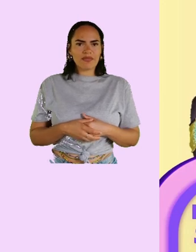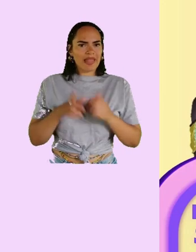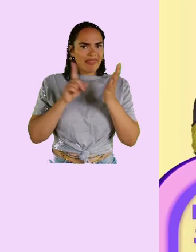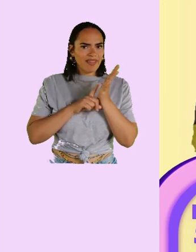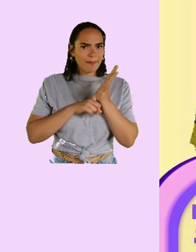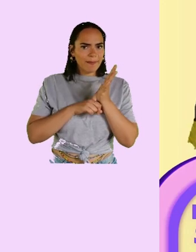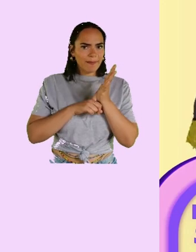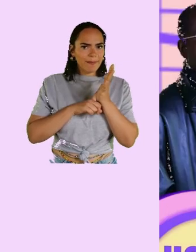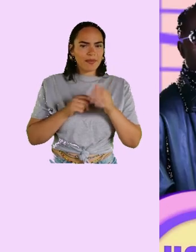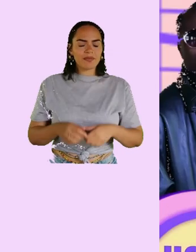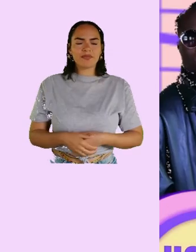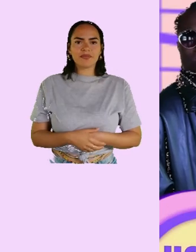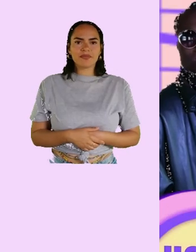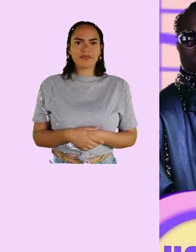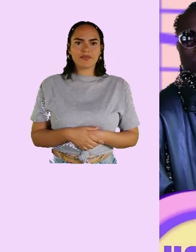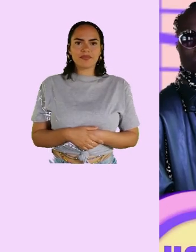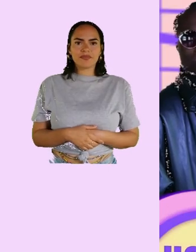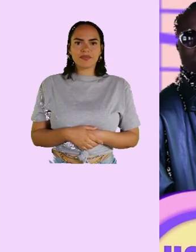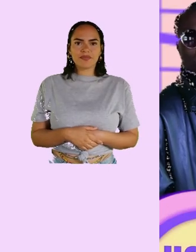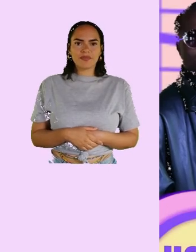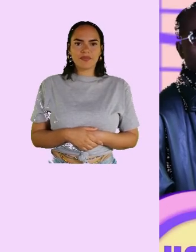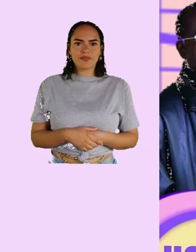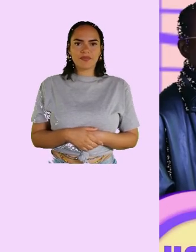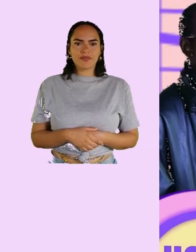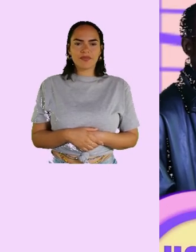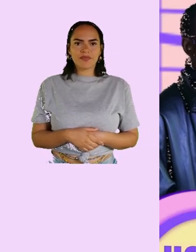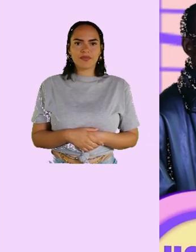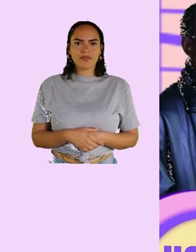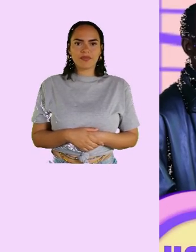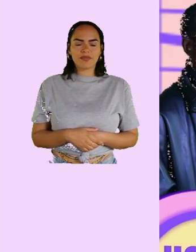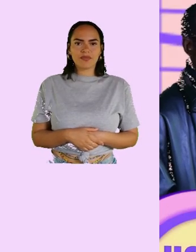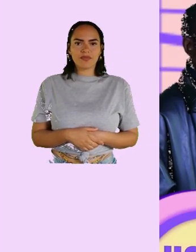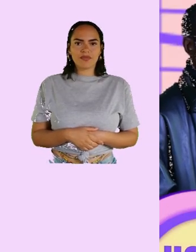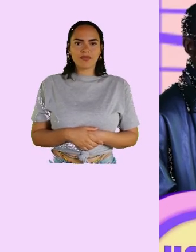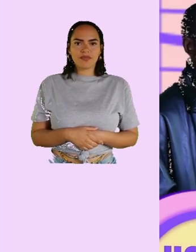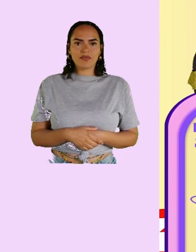Lithium. Correct. In what country would you find Mount Kilimanjaro?